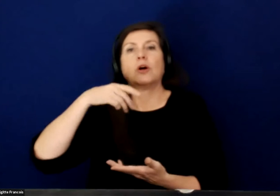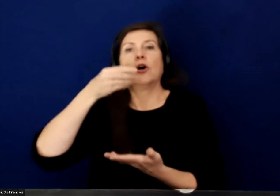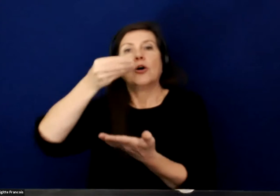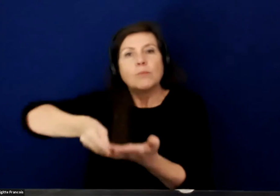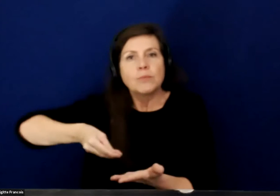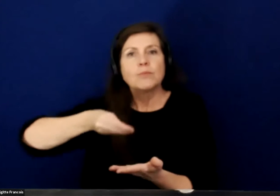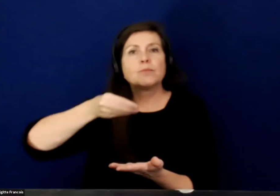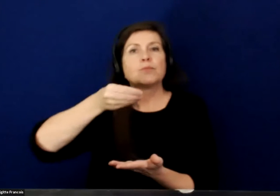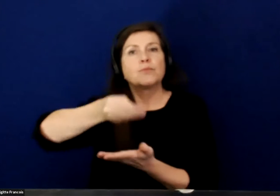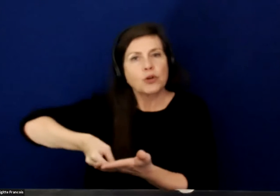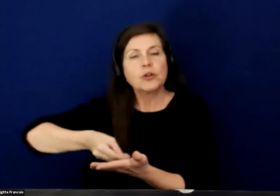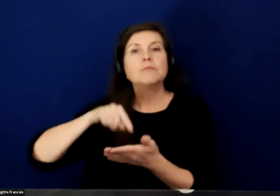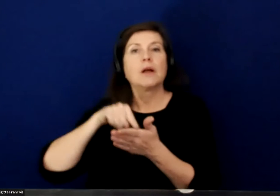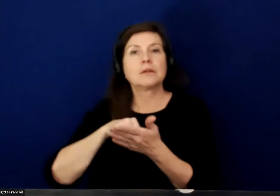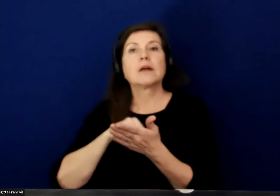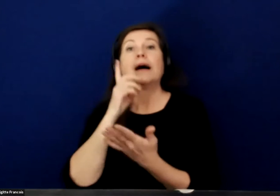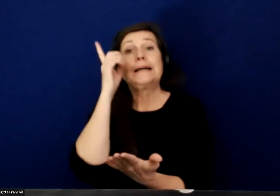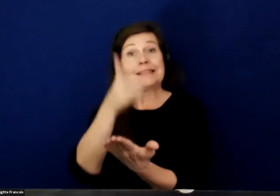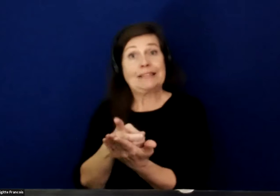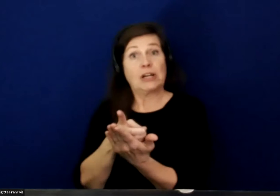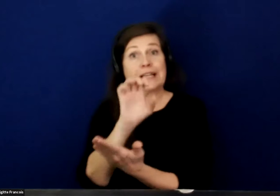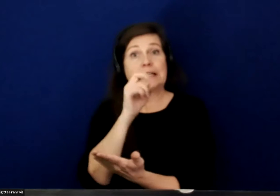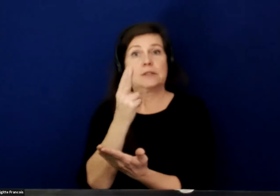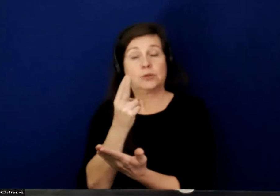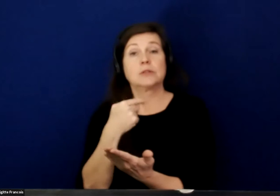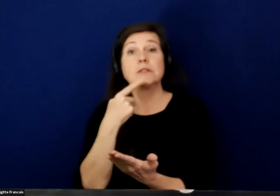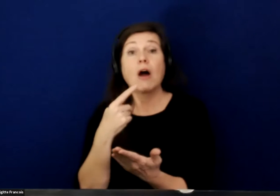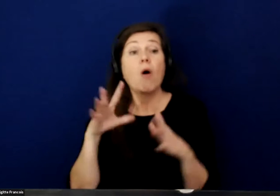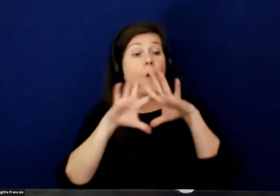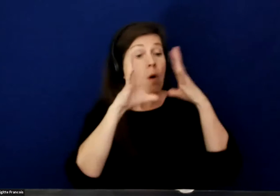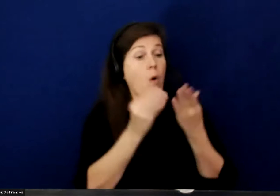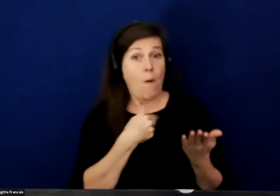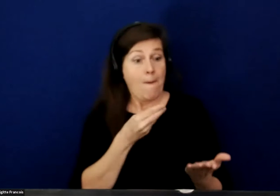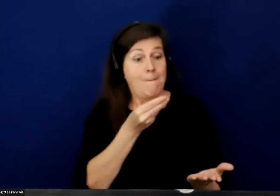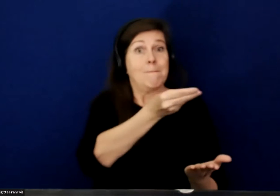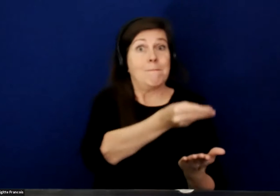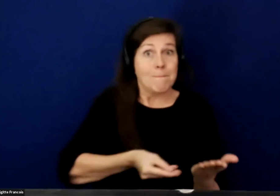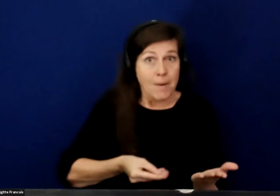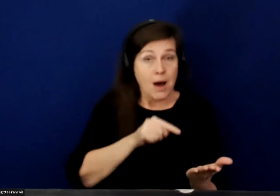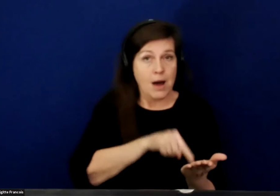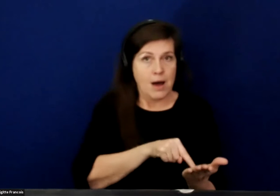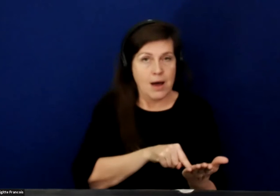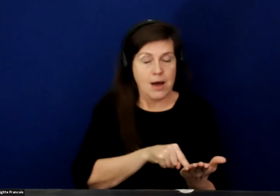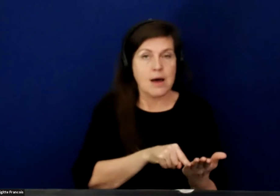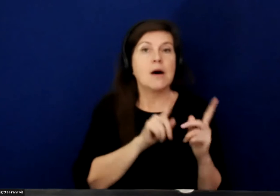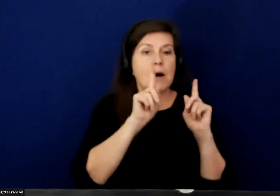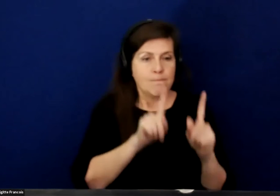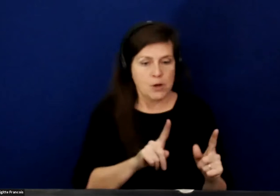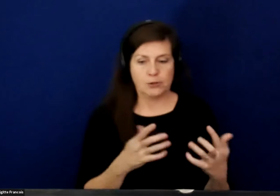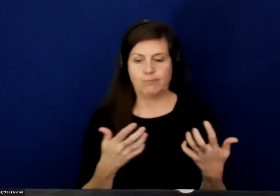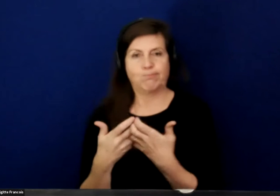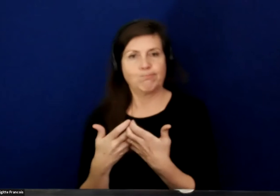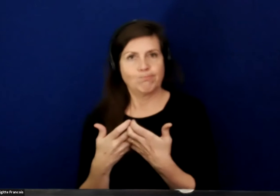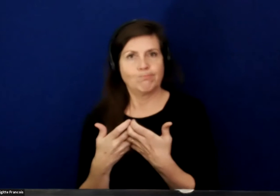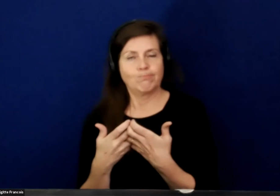on Public Procurement that everything that you buy has to be suitable for the widest range